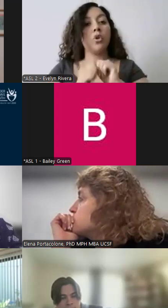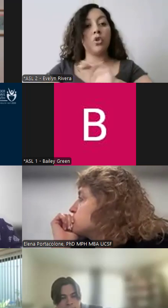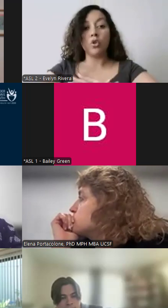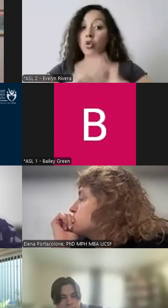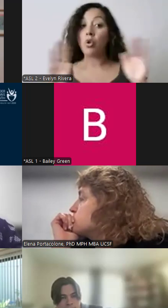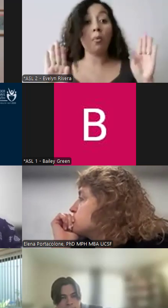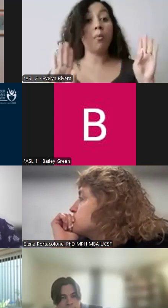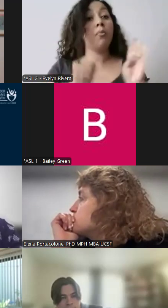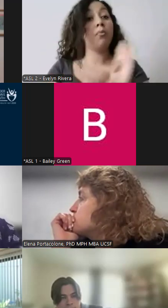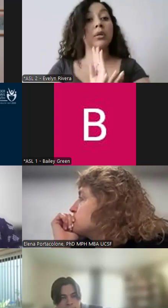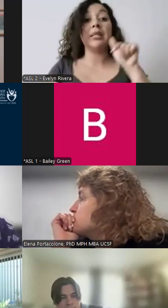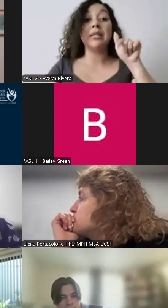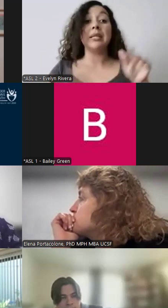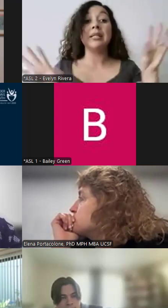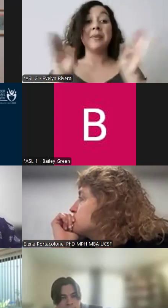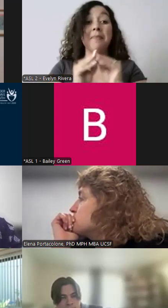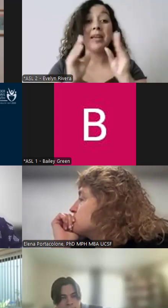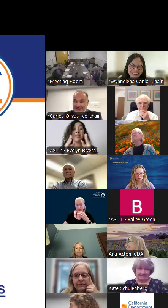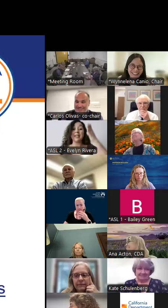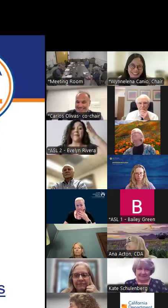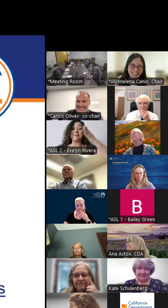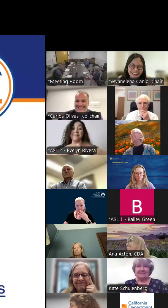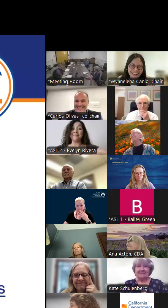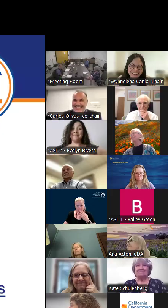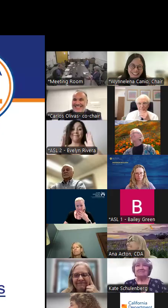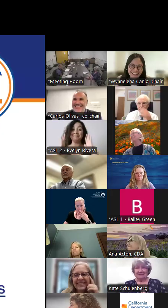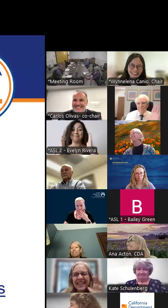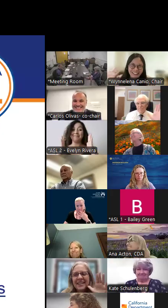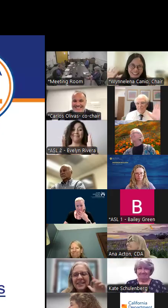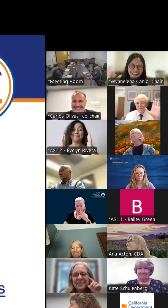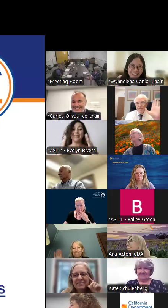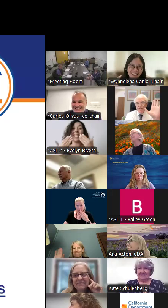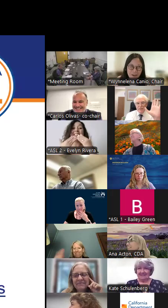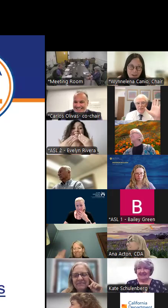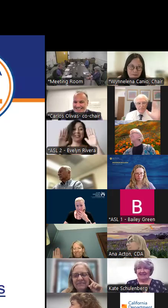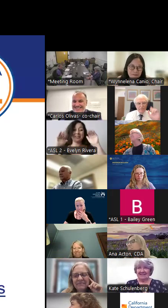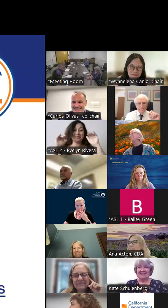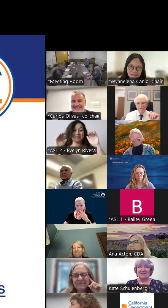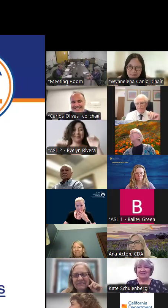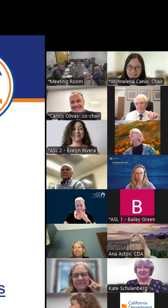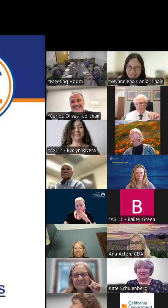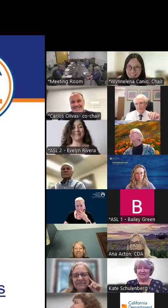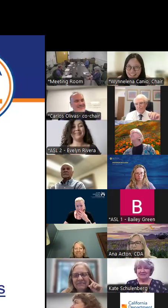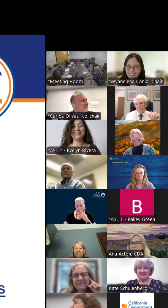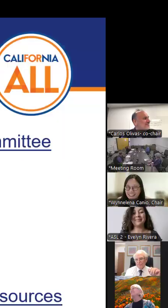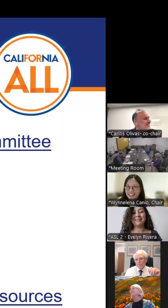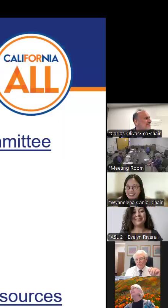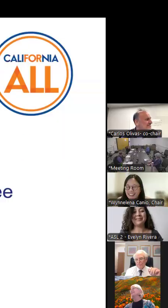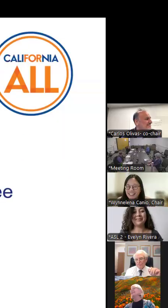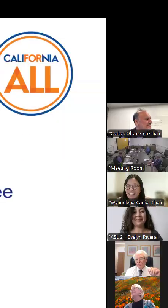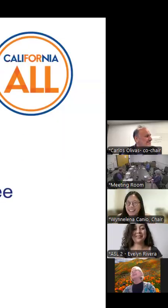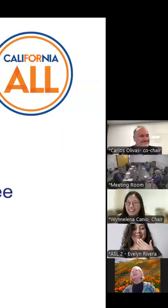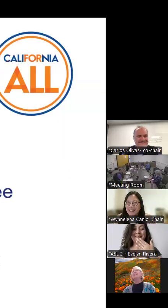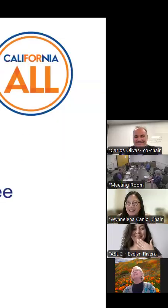business, this meeting is adjourned. Thank you. Thank you. Thank you, Lynn,